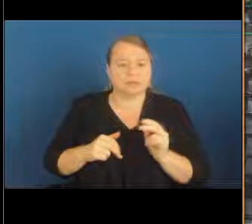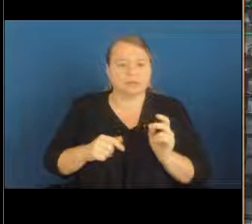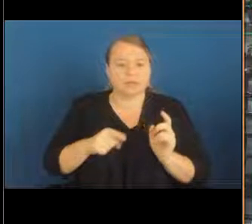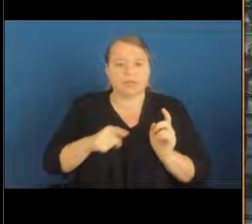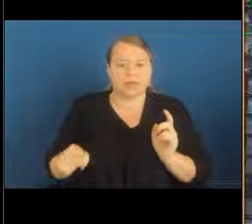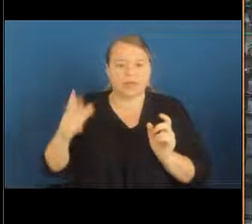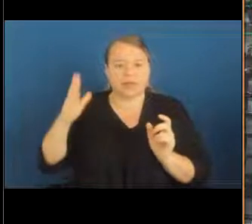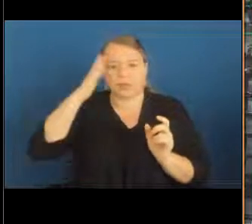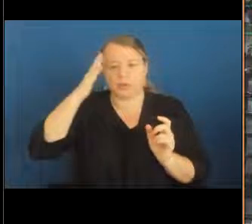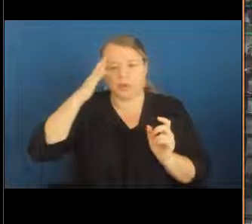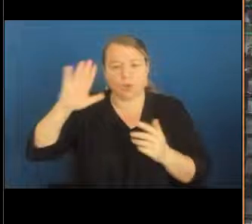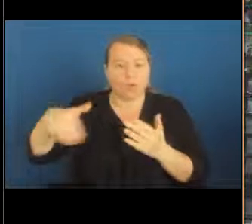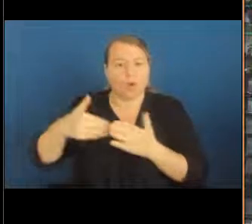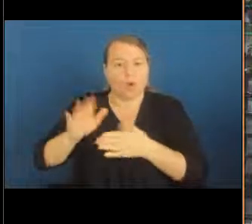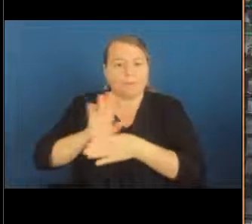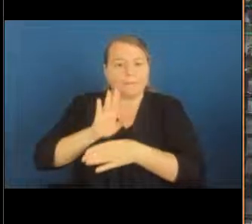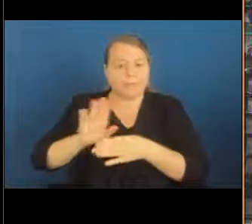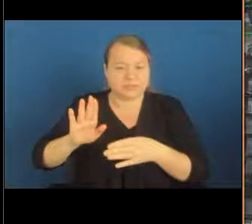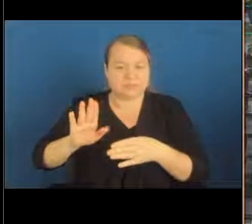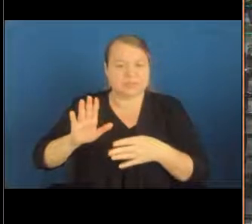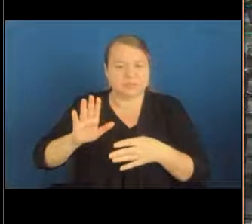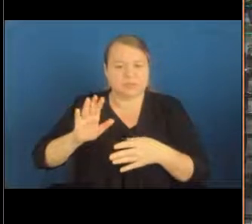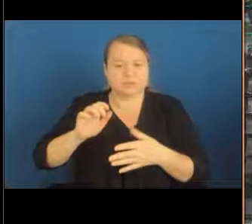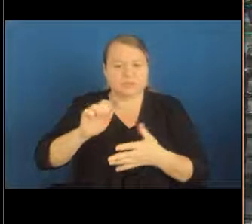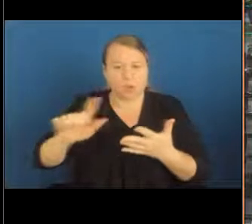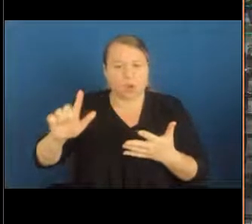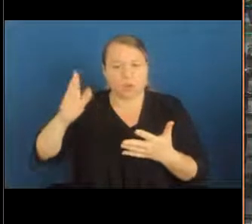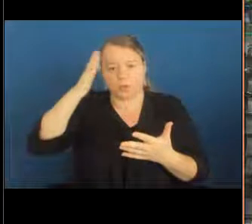aware that all the businesses in there are aware that it will be,